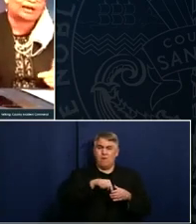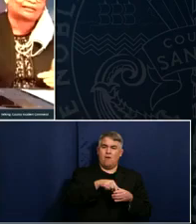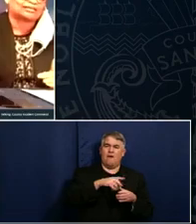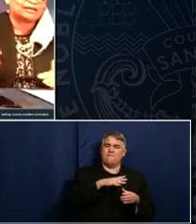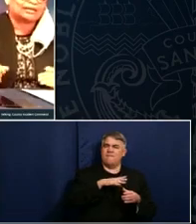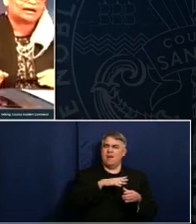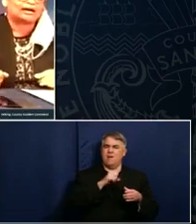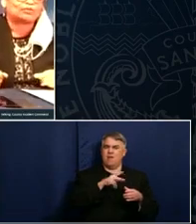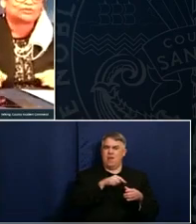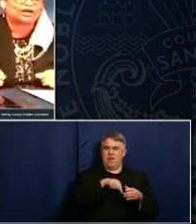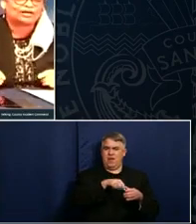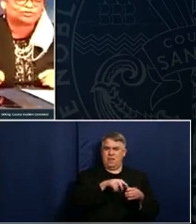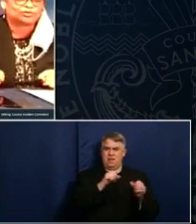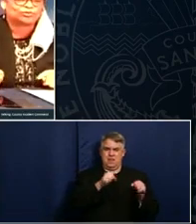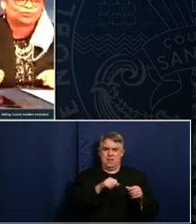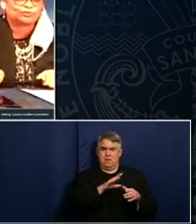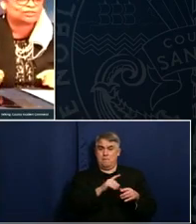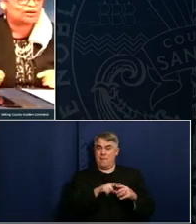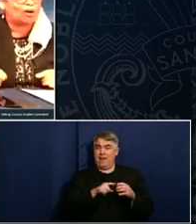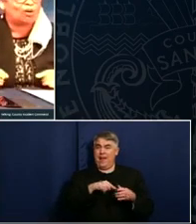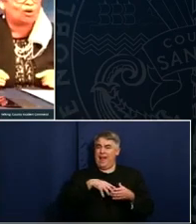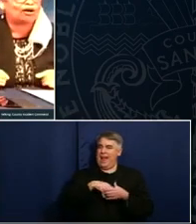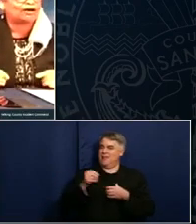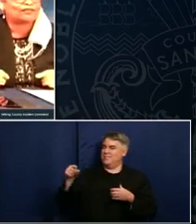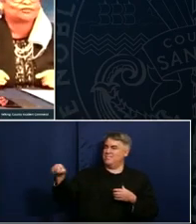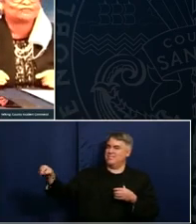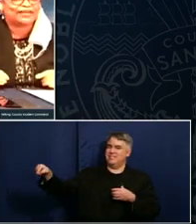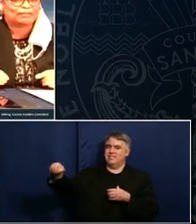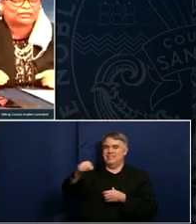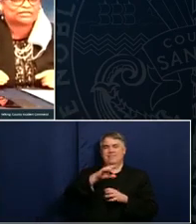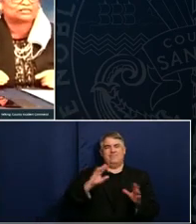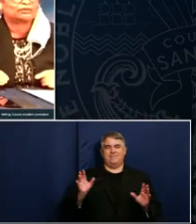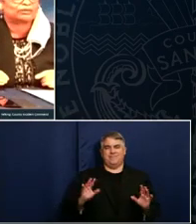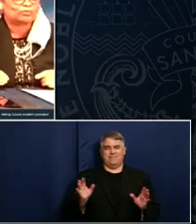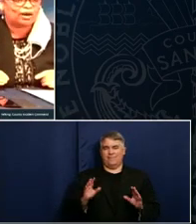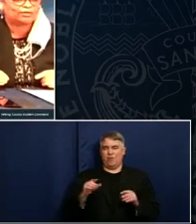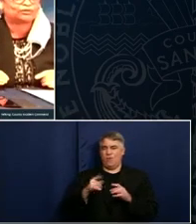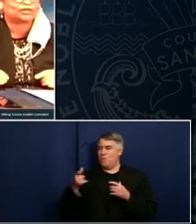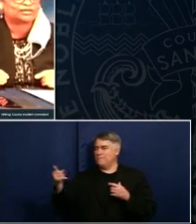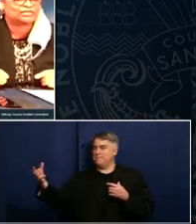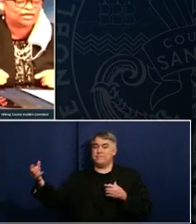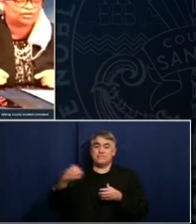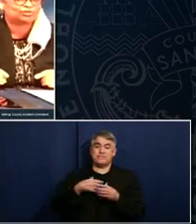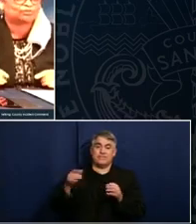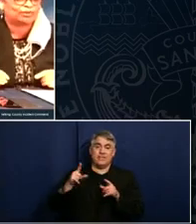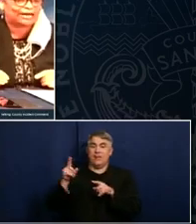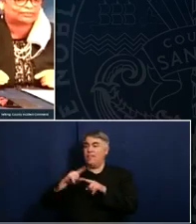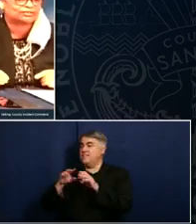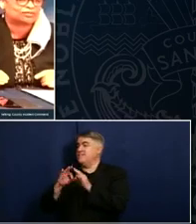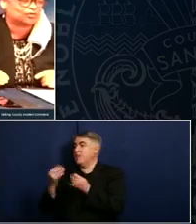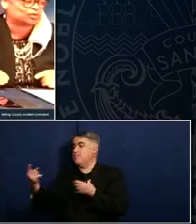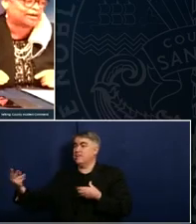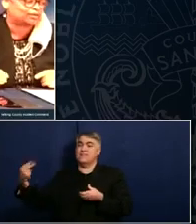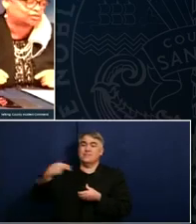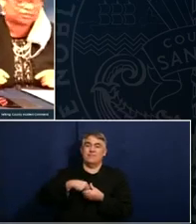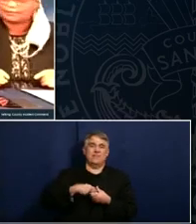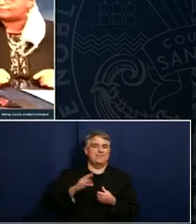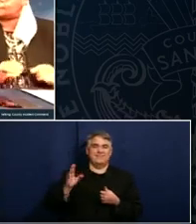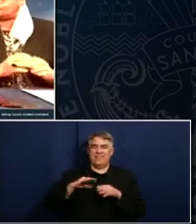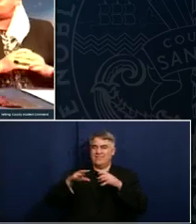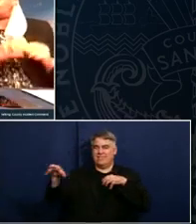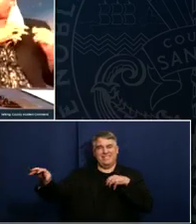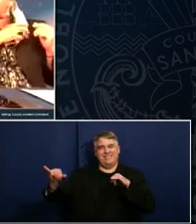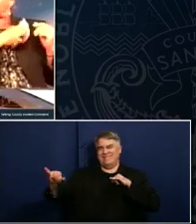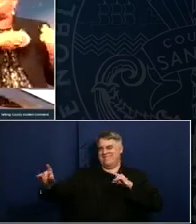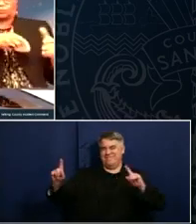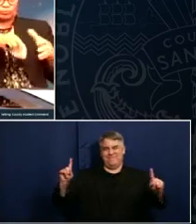community or interact with other groups or other families, we want you to continue to practice those strategies.